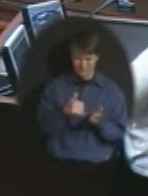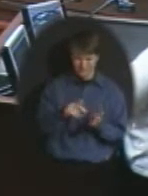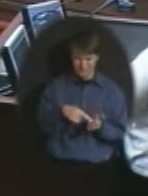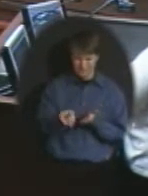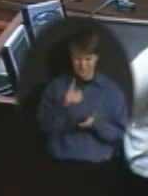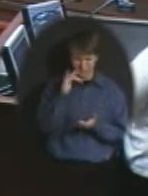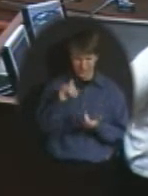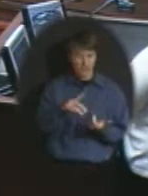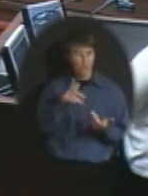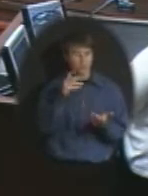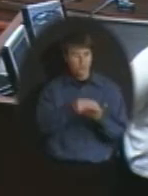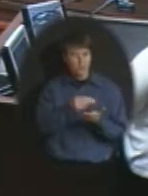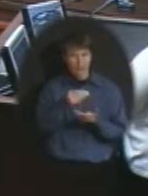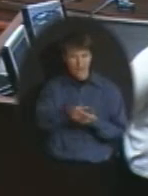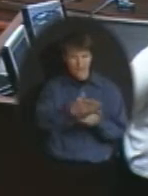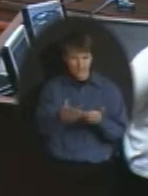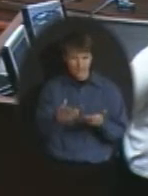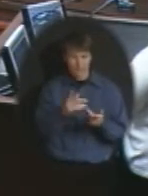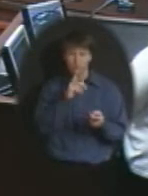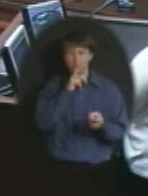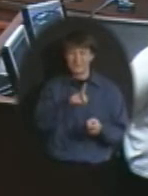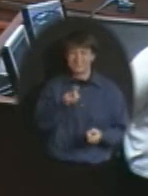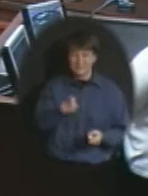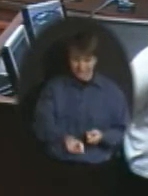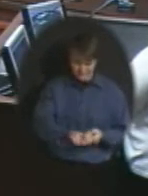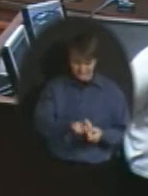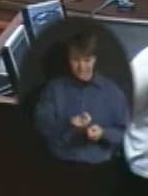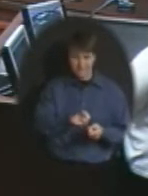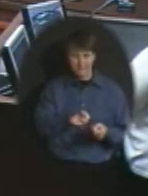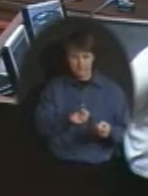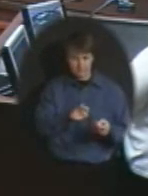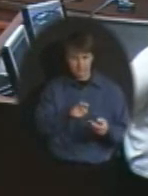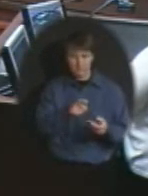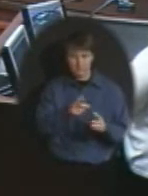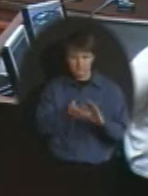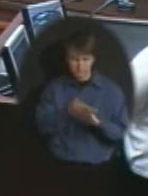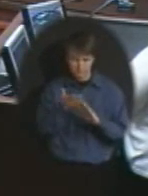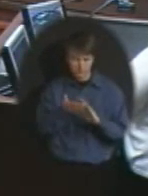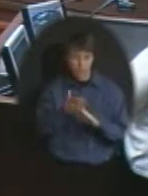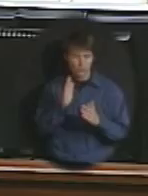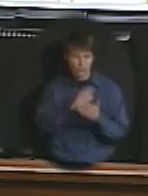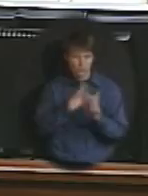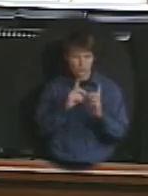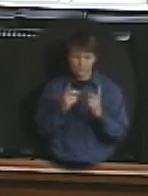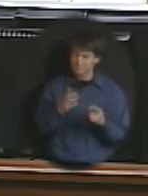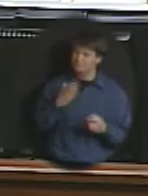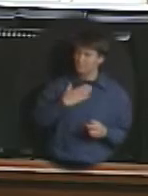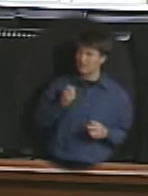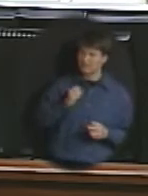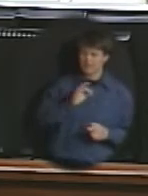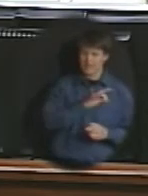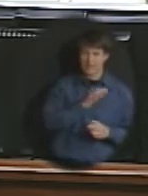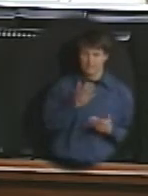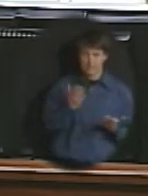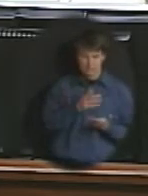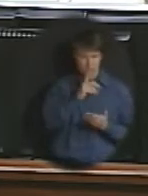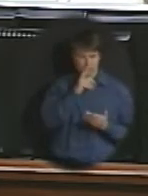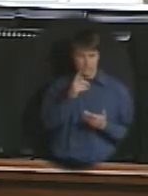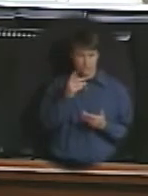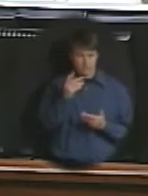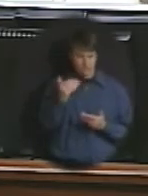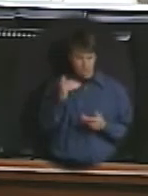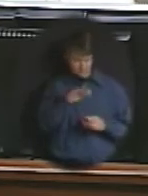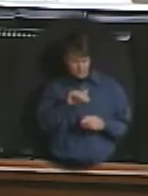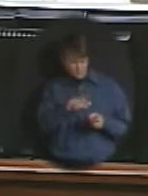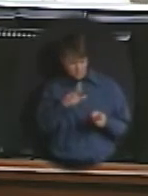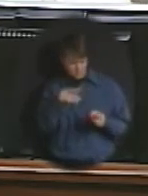buying license agreements that we definitely need to monitor to run this school district. My staff hears from me regularly about, are we using